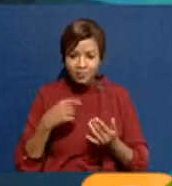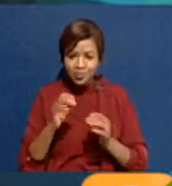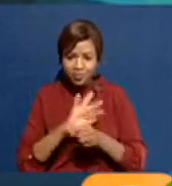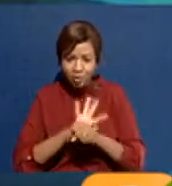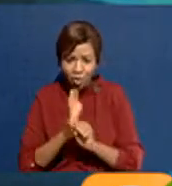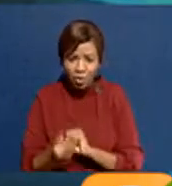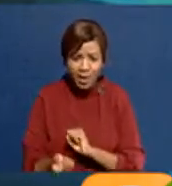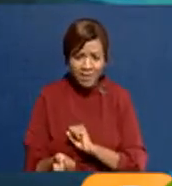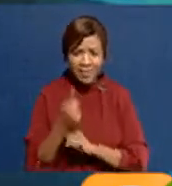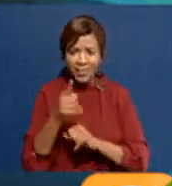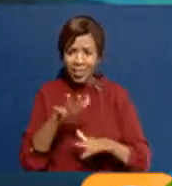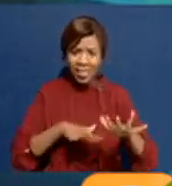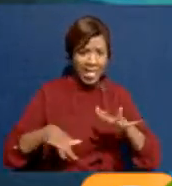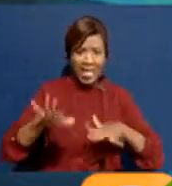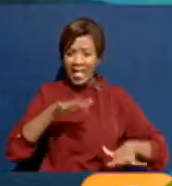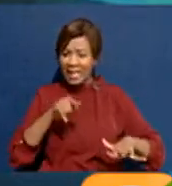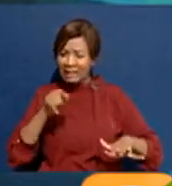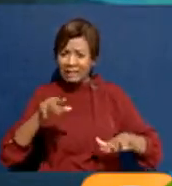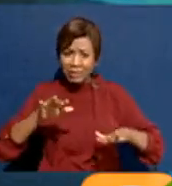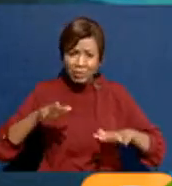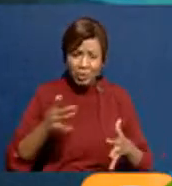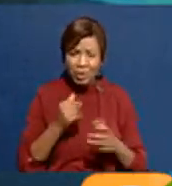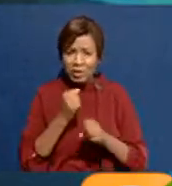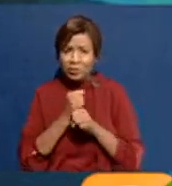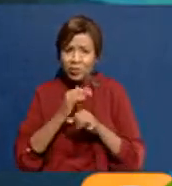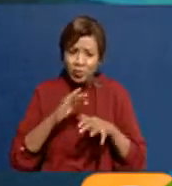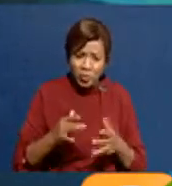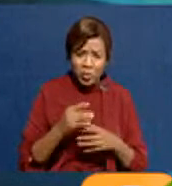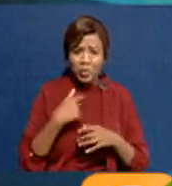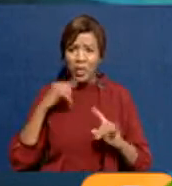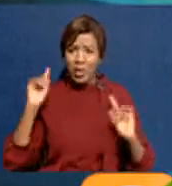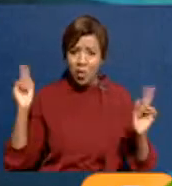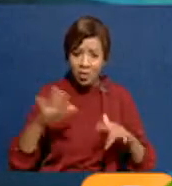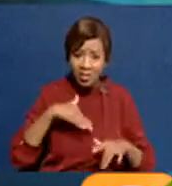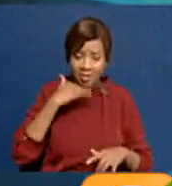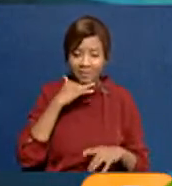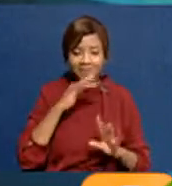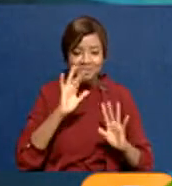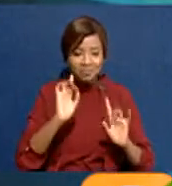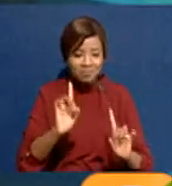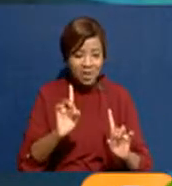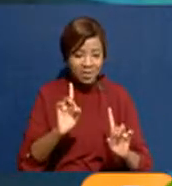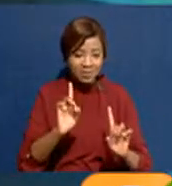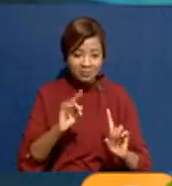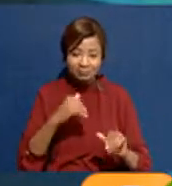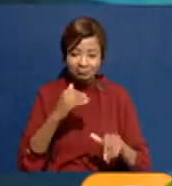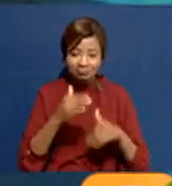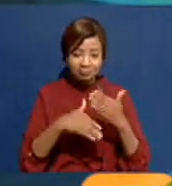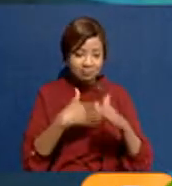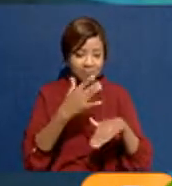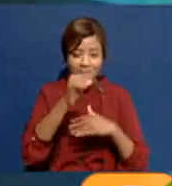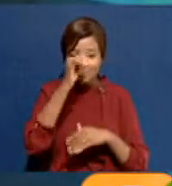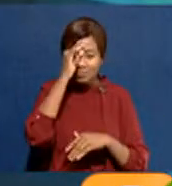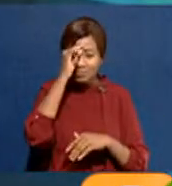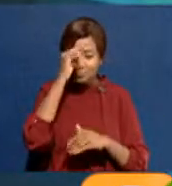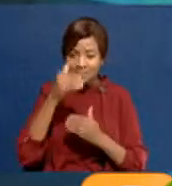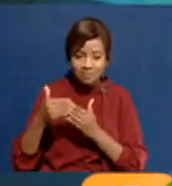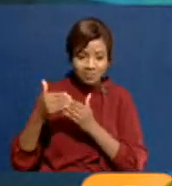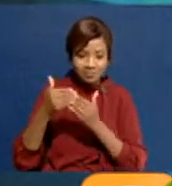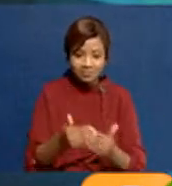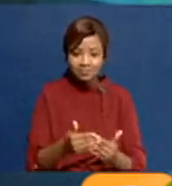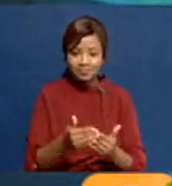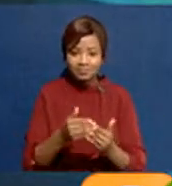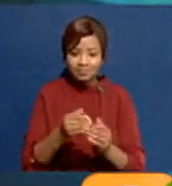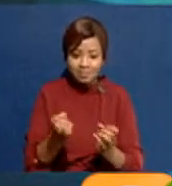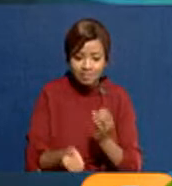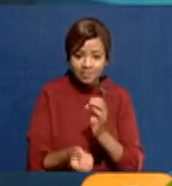with what is this new thing that has come? Are we all going to die? Fortunately, the government intervened in time and laid